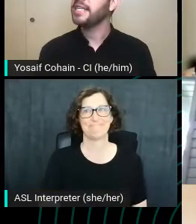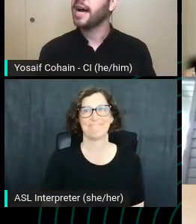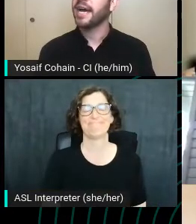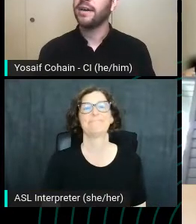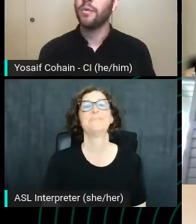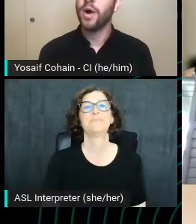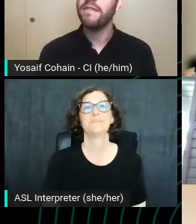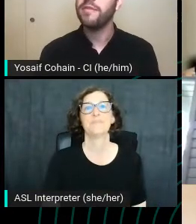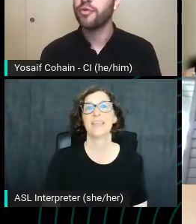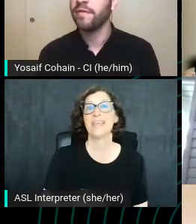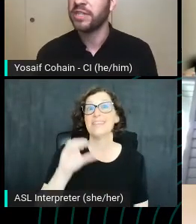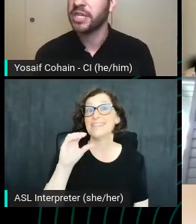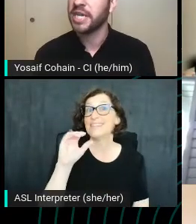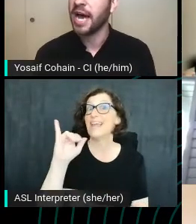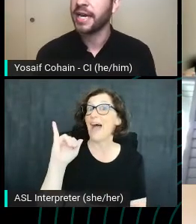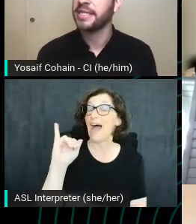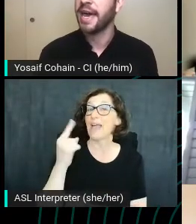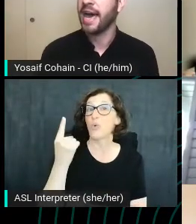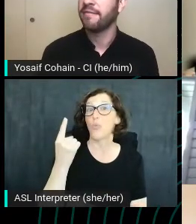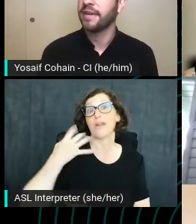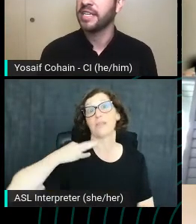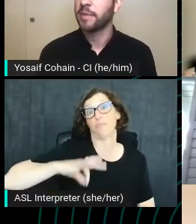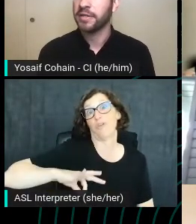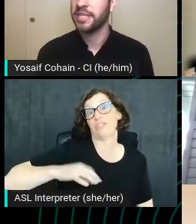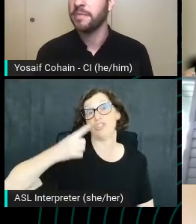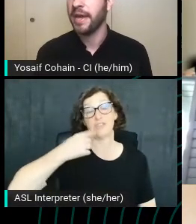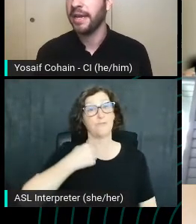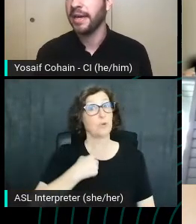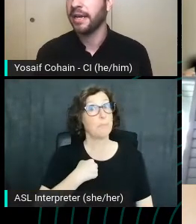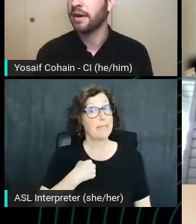At CI, one of the privileges I get to have